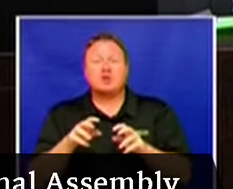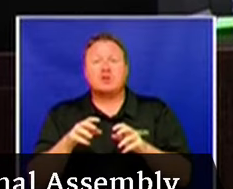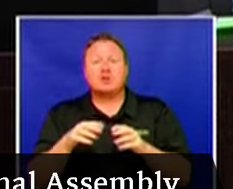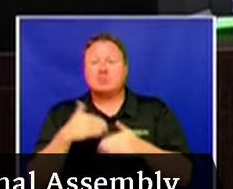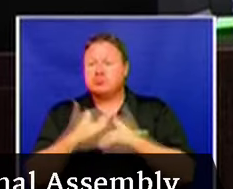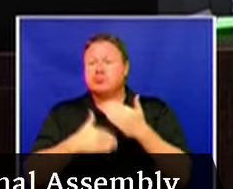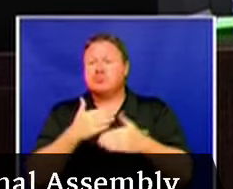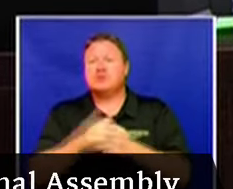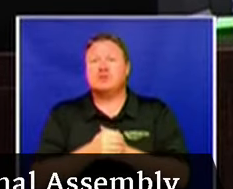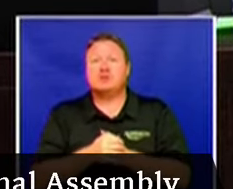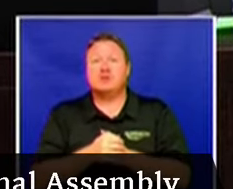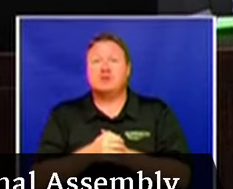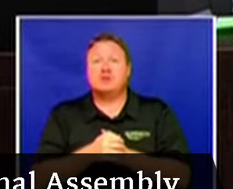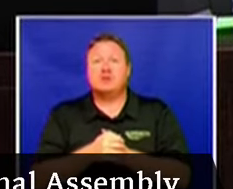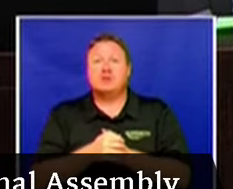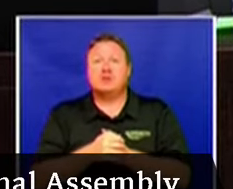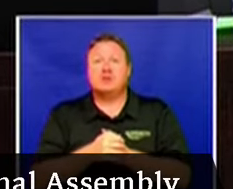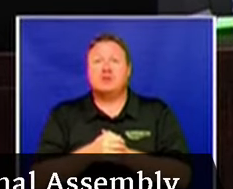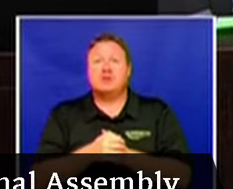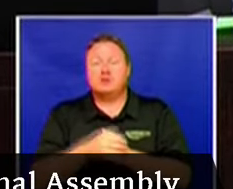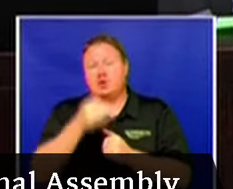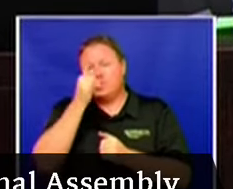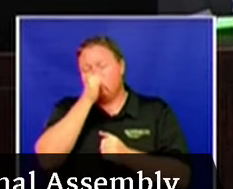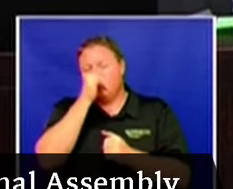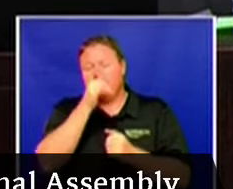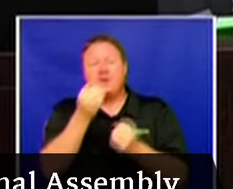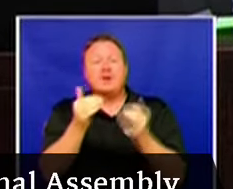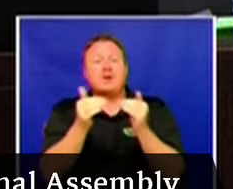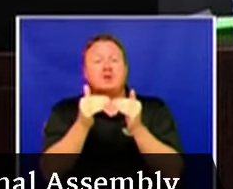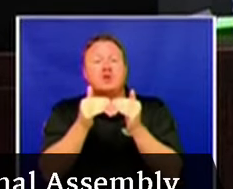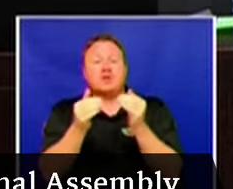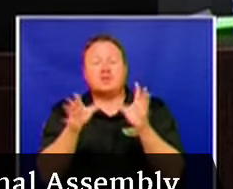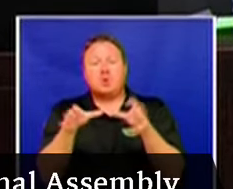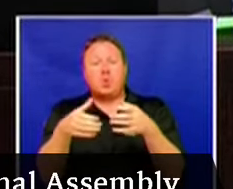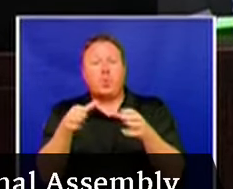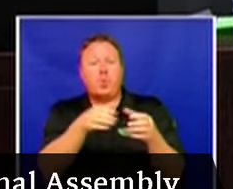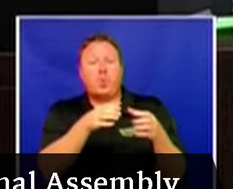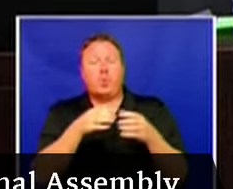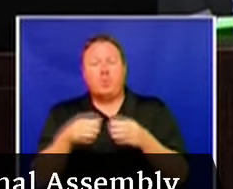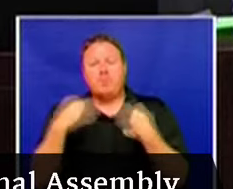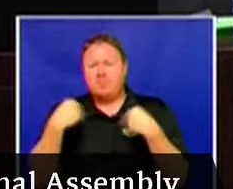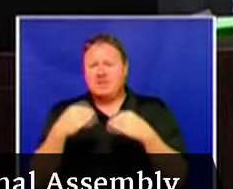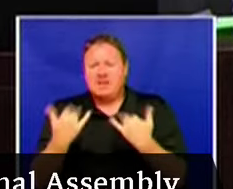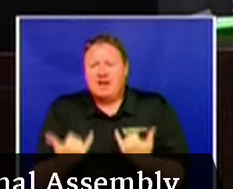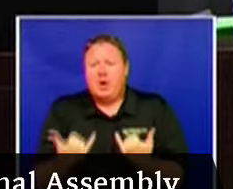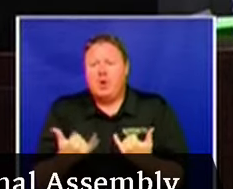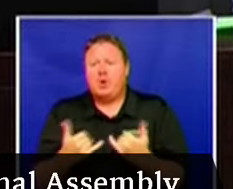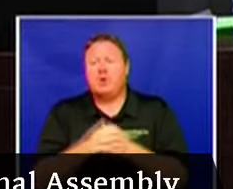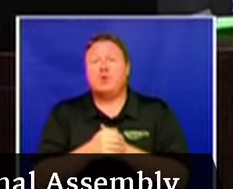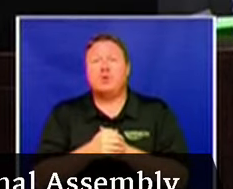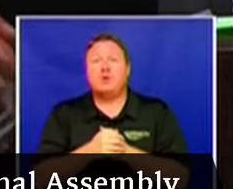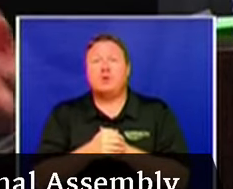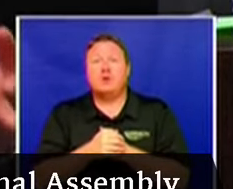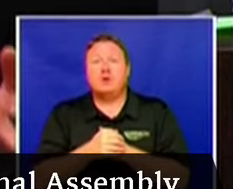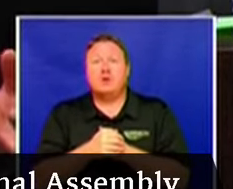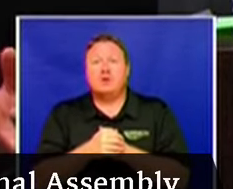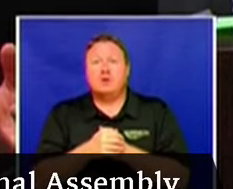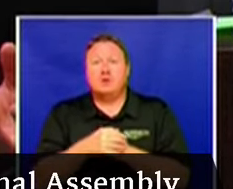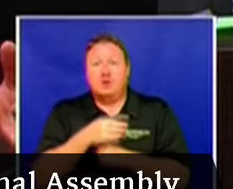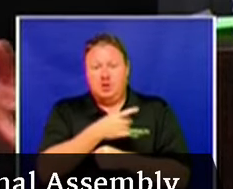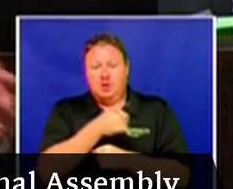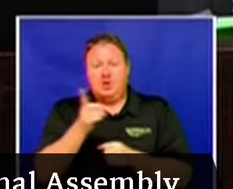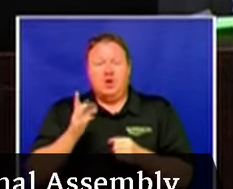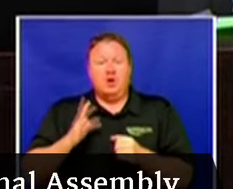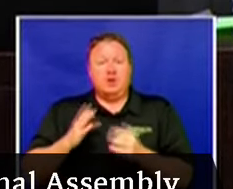Our prosecutorial or criminal justice agencies are busy as we speak with a number of those